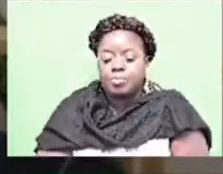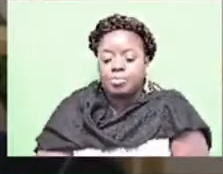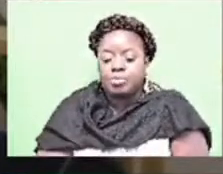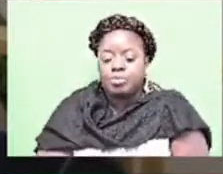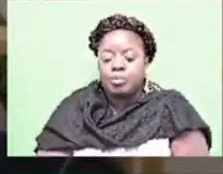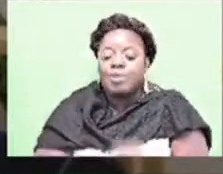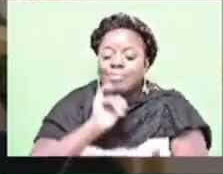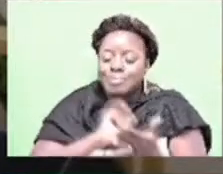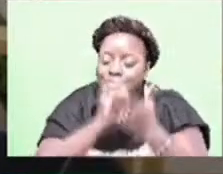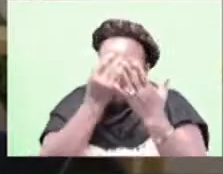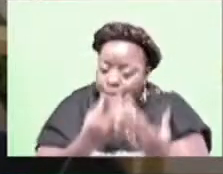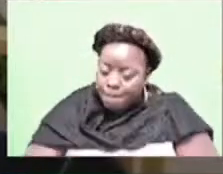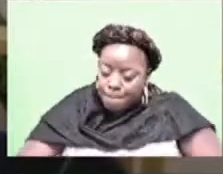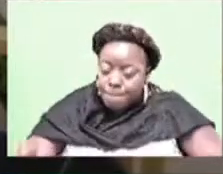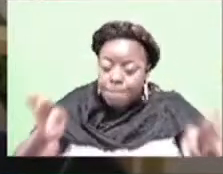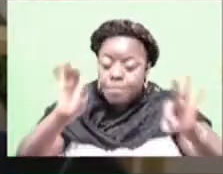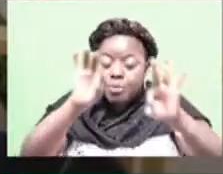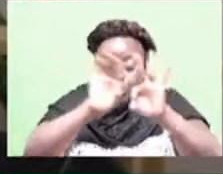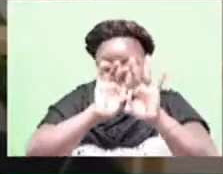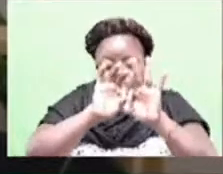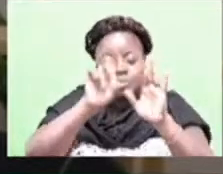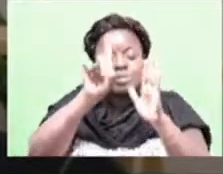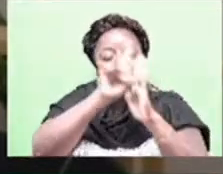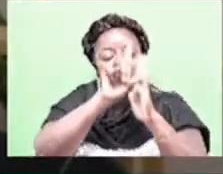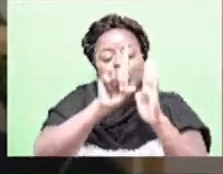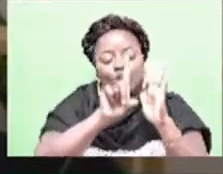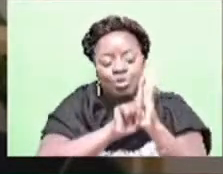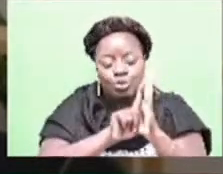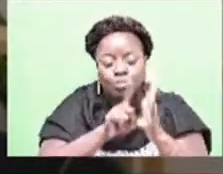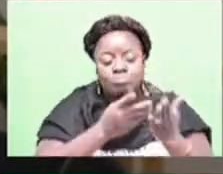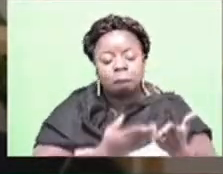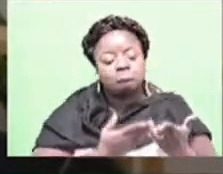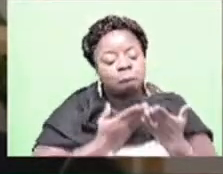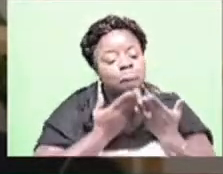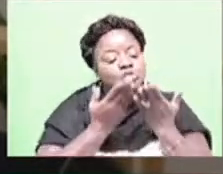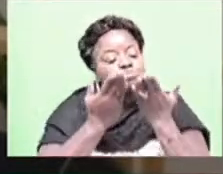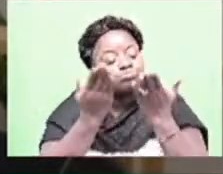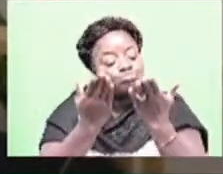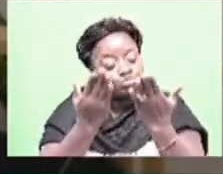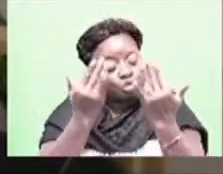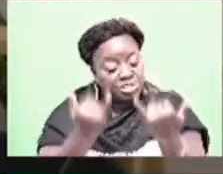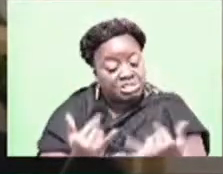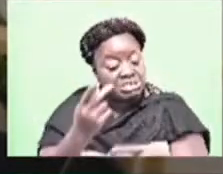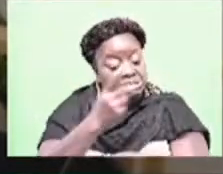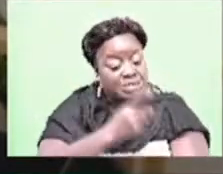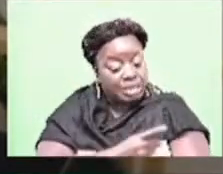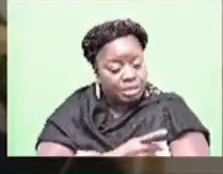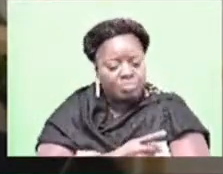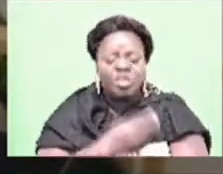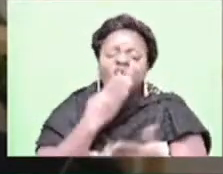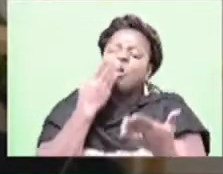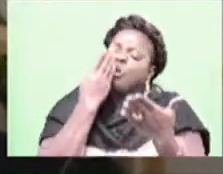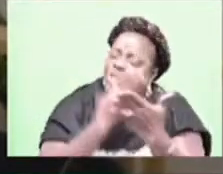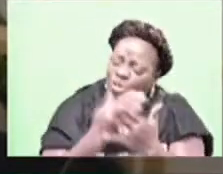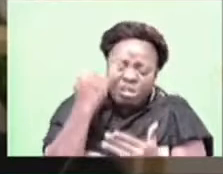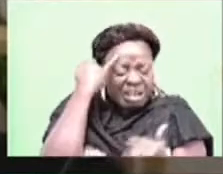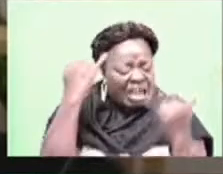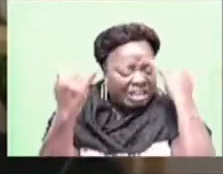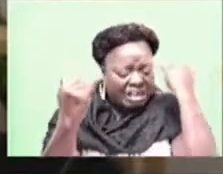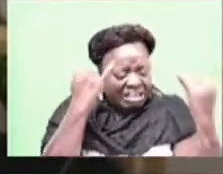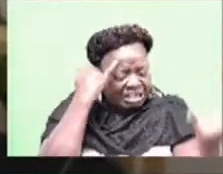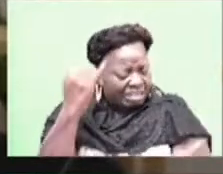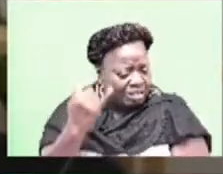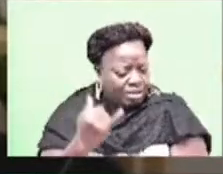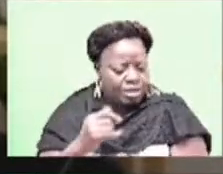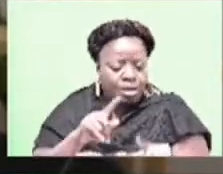this legislation being brought here today, while the intention may be good in some ways, there's a